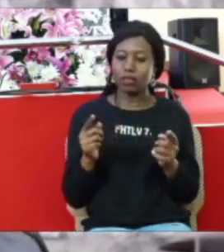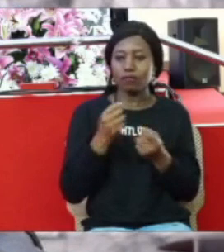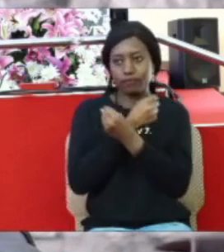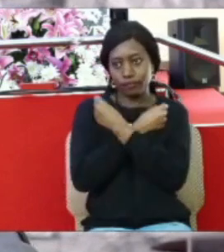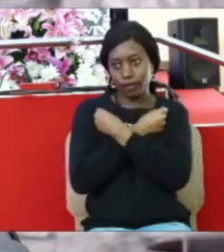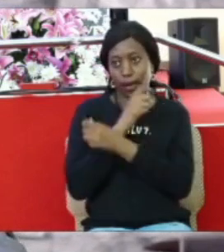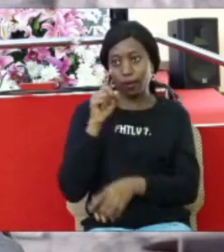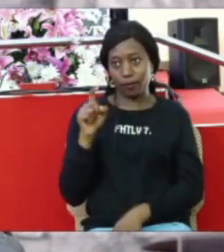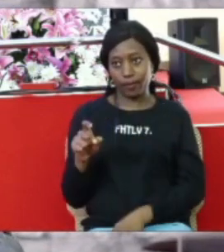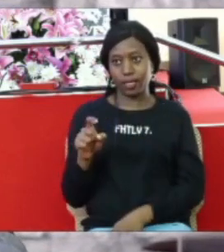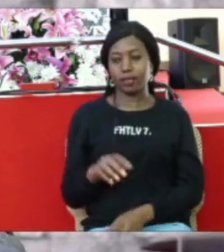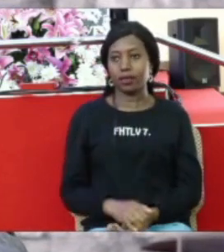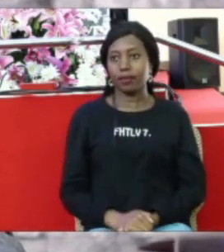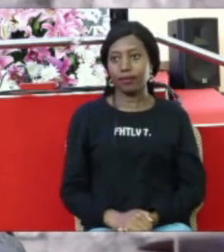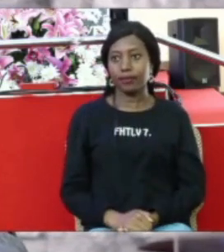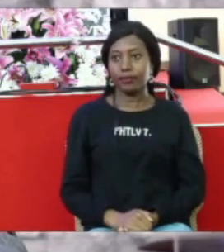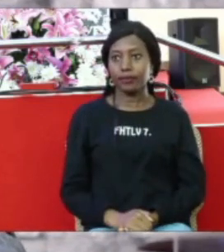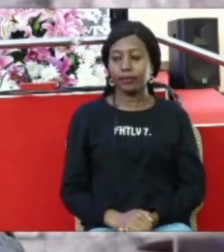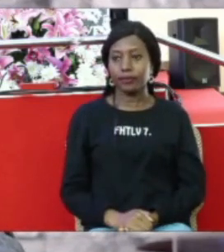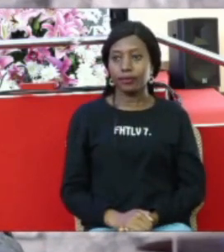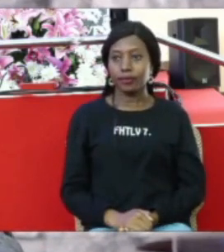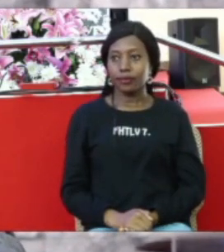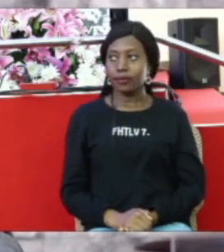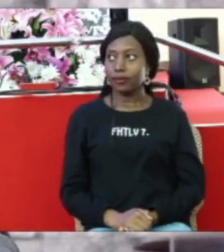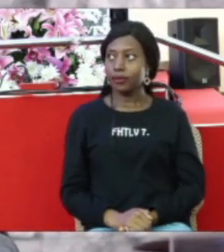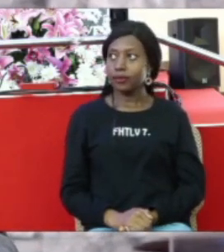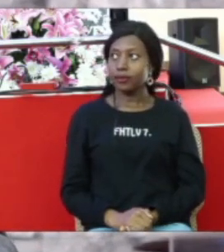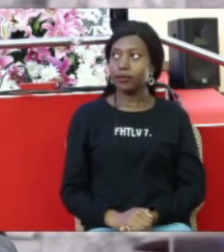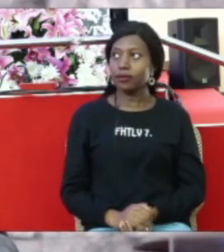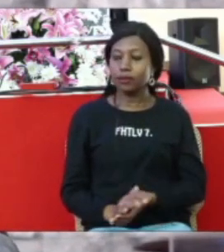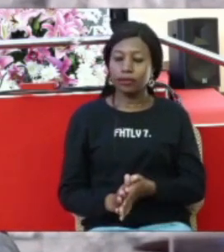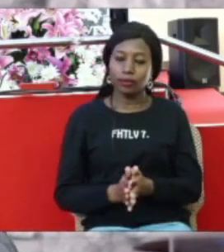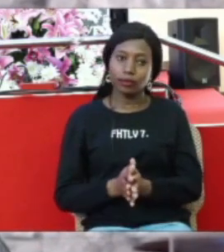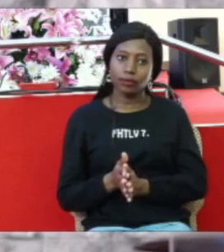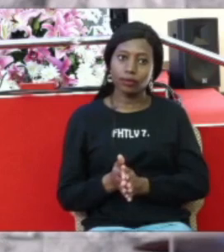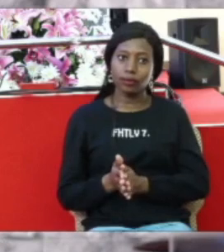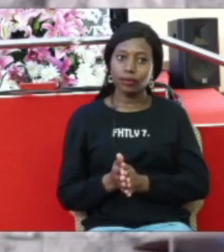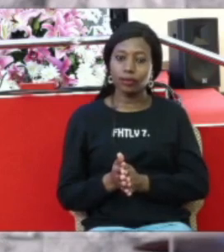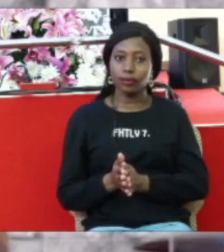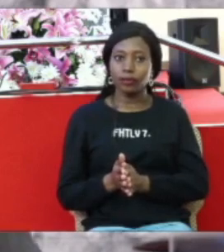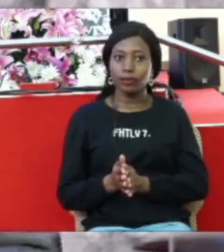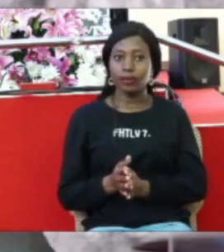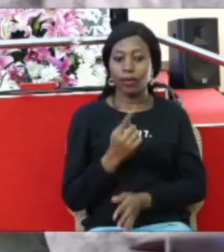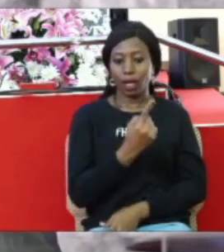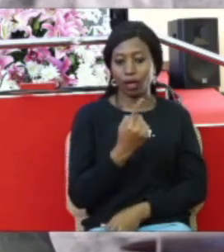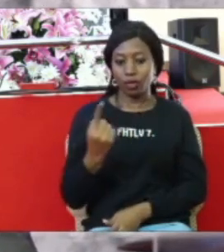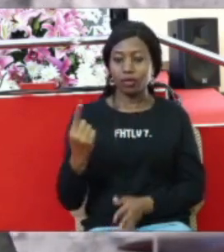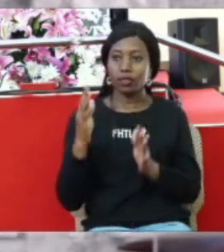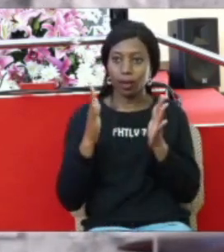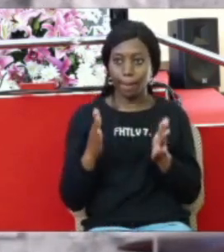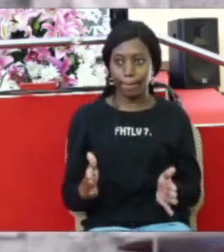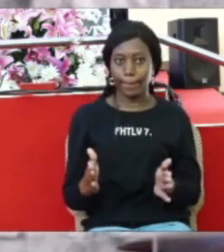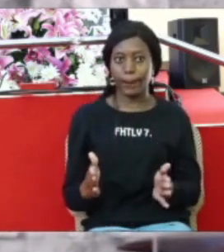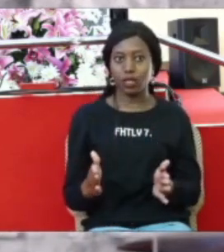this series, if you want to get back to that place, is that every person gets into